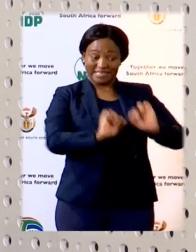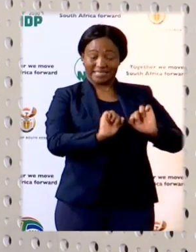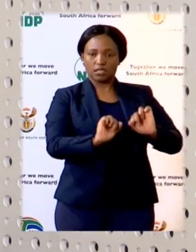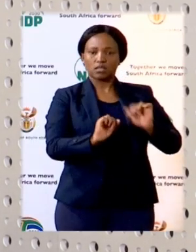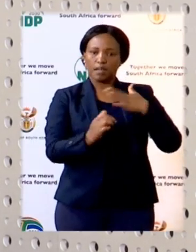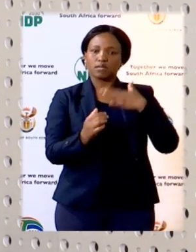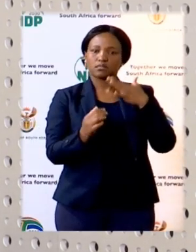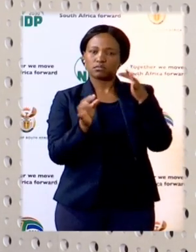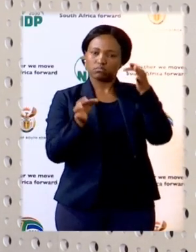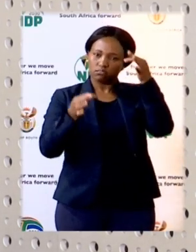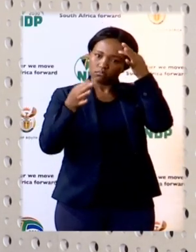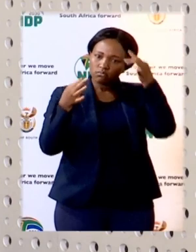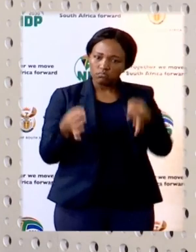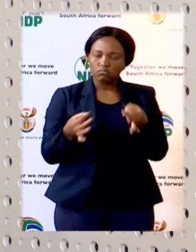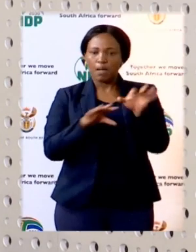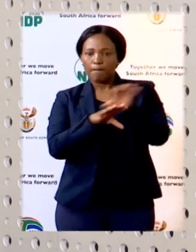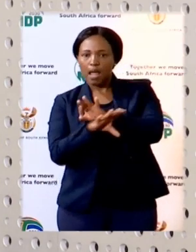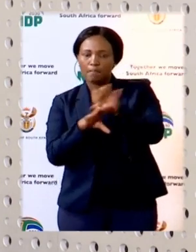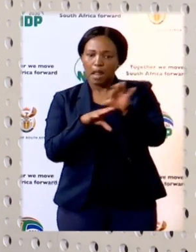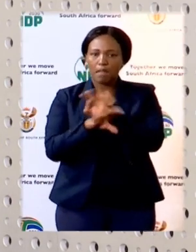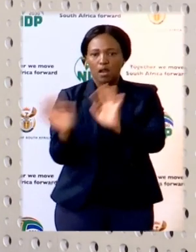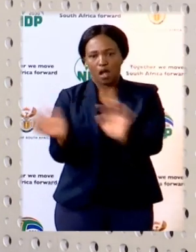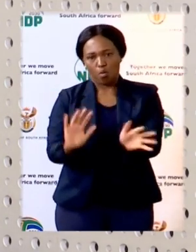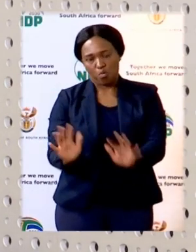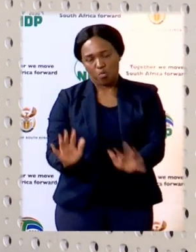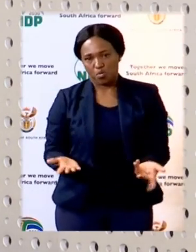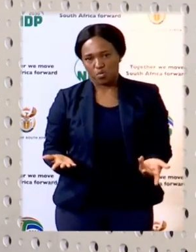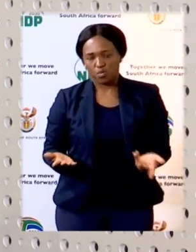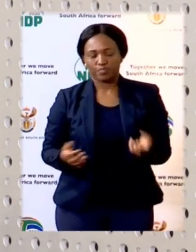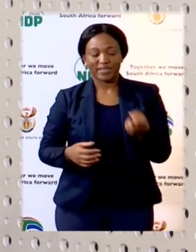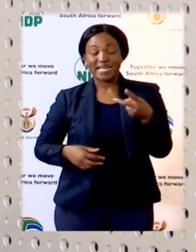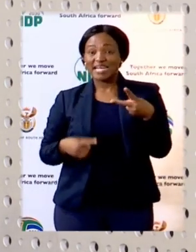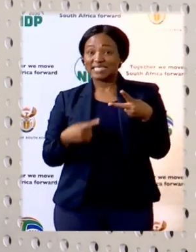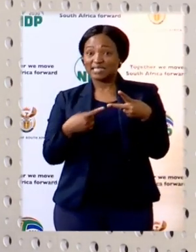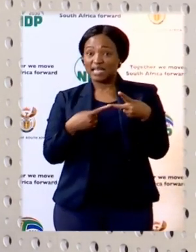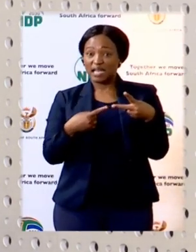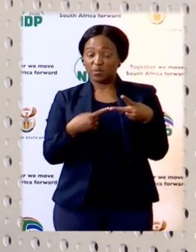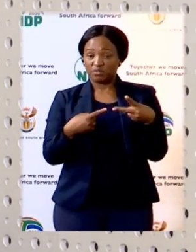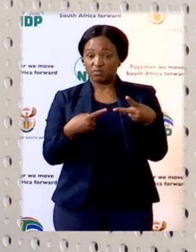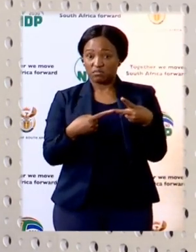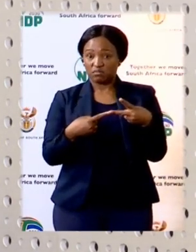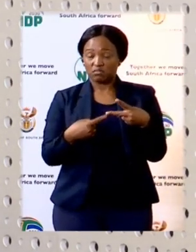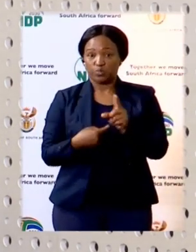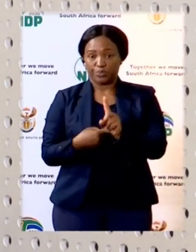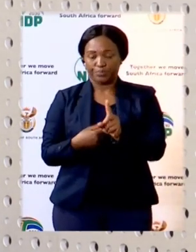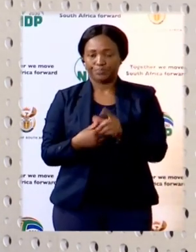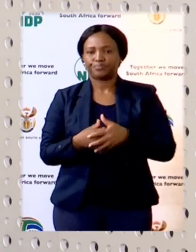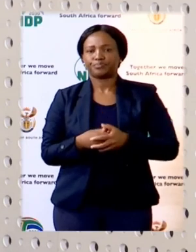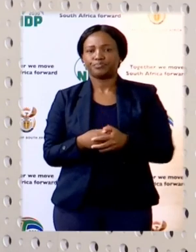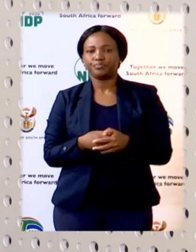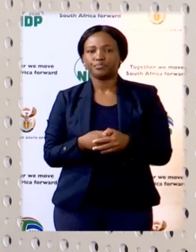home? So we think that that will be considered. Secondly,